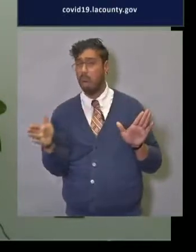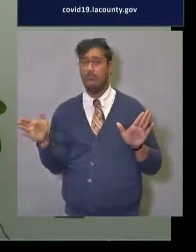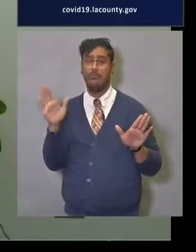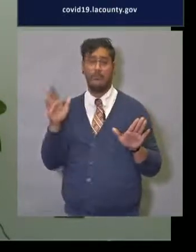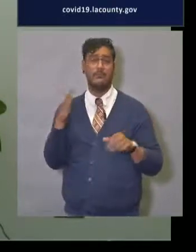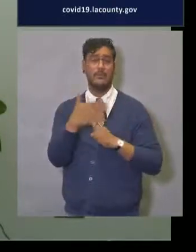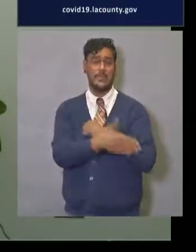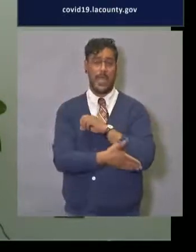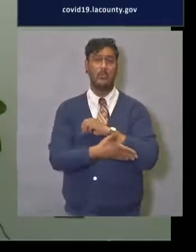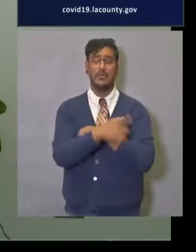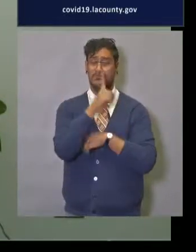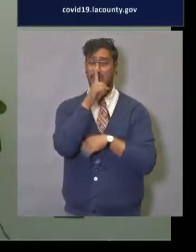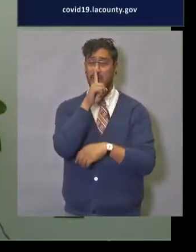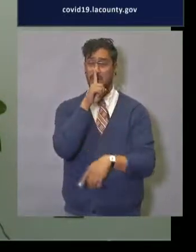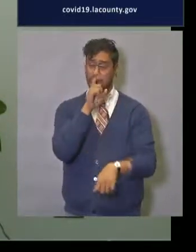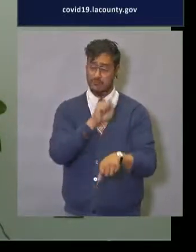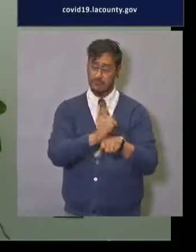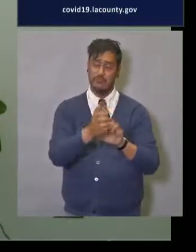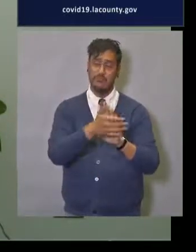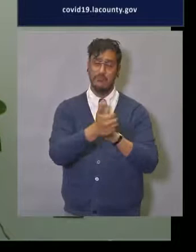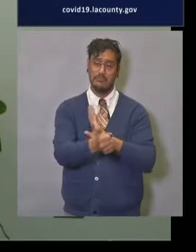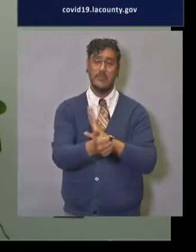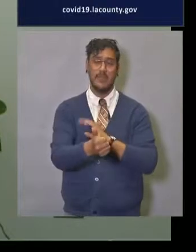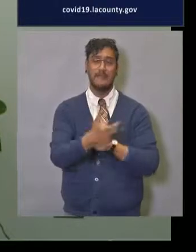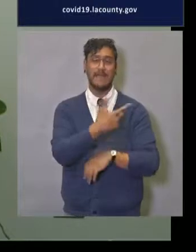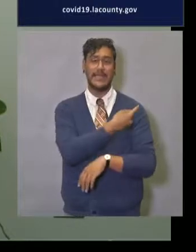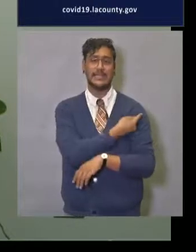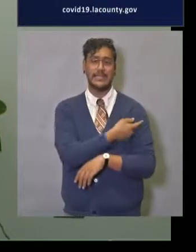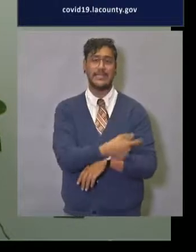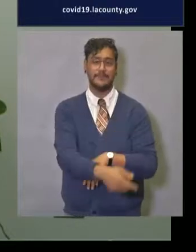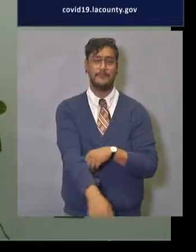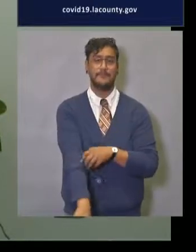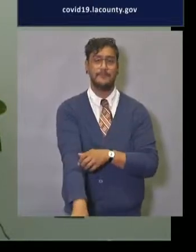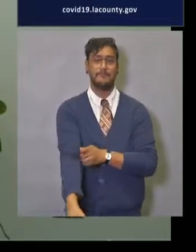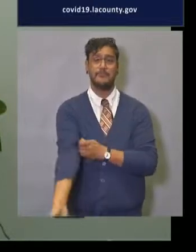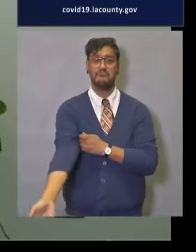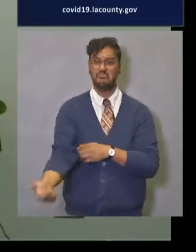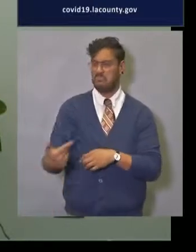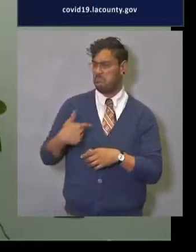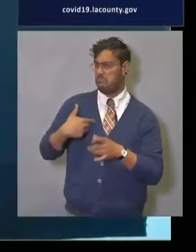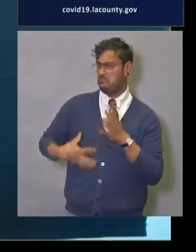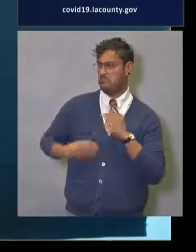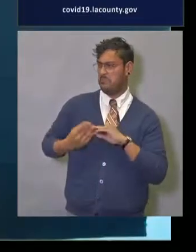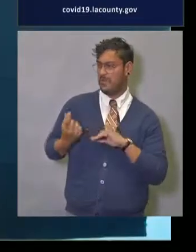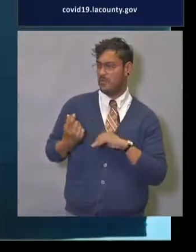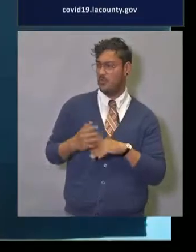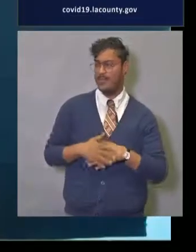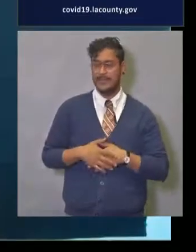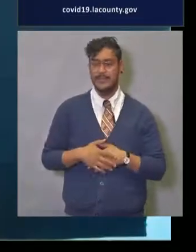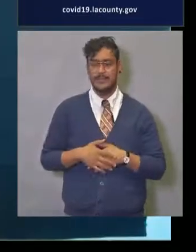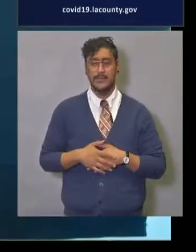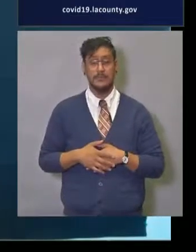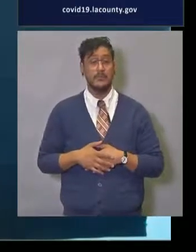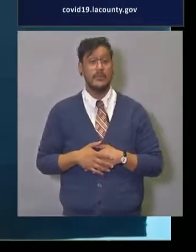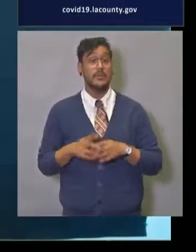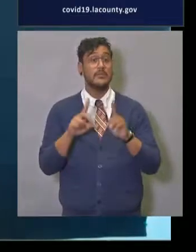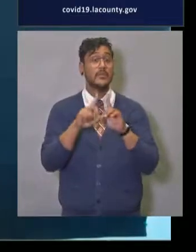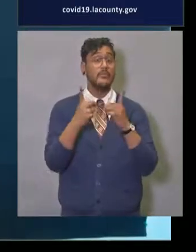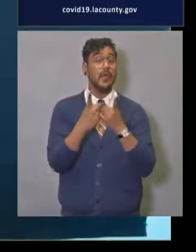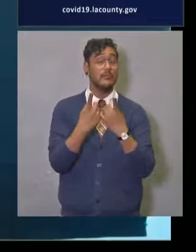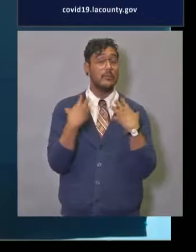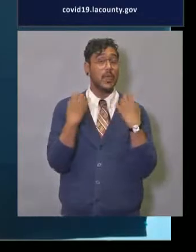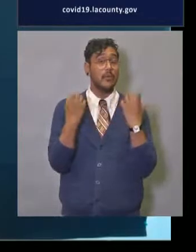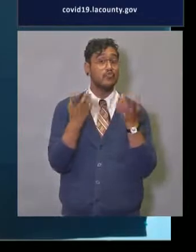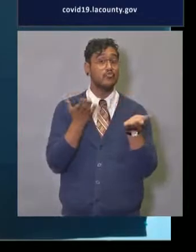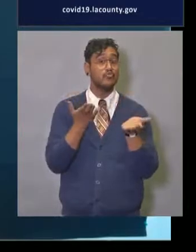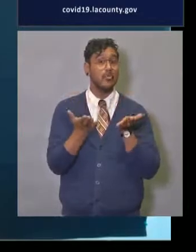effective vaccine. So I can add just briefly on that. So the Housing for Health Division of the Department of Health Services is one